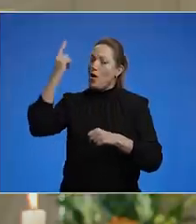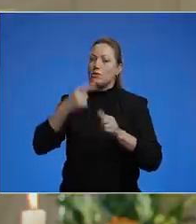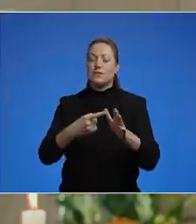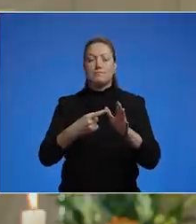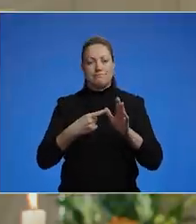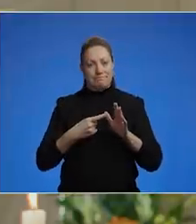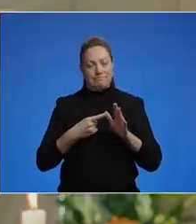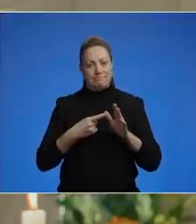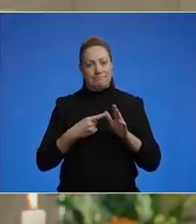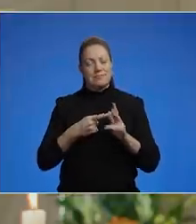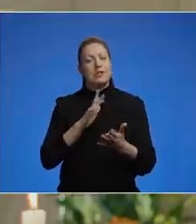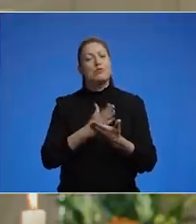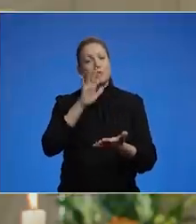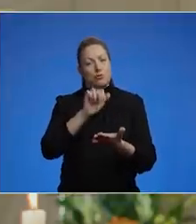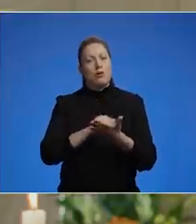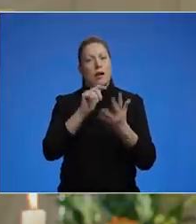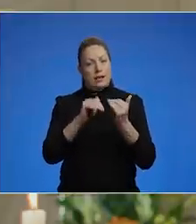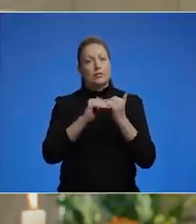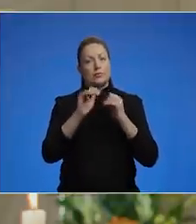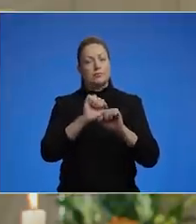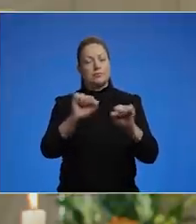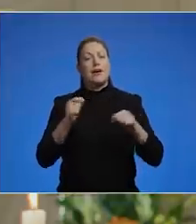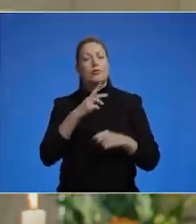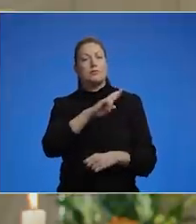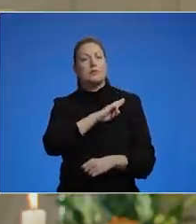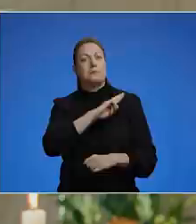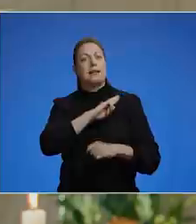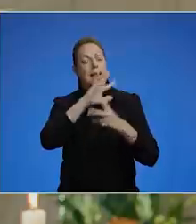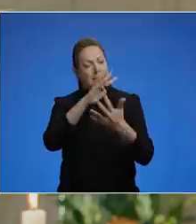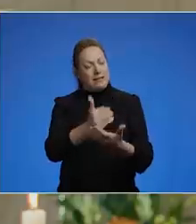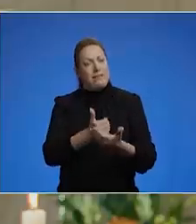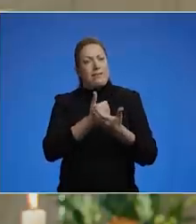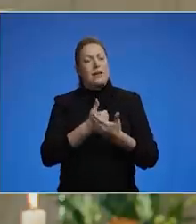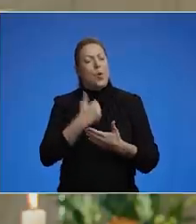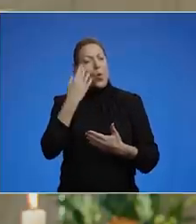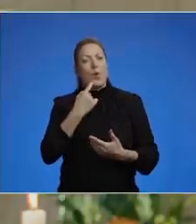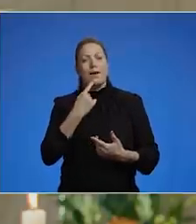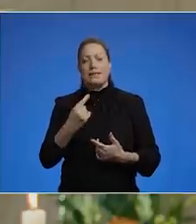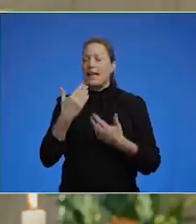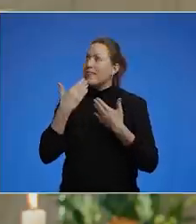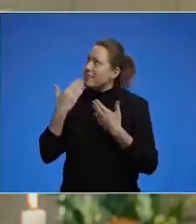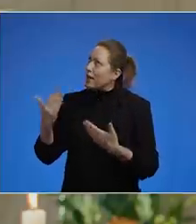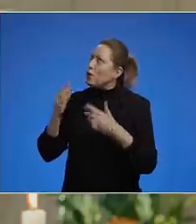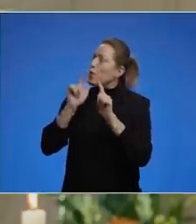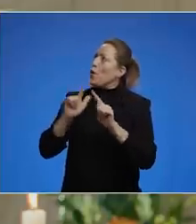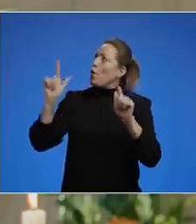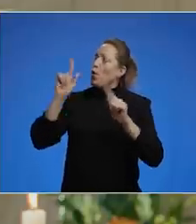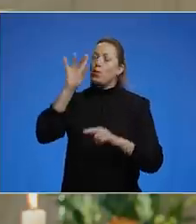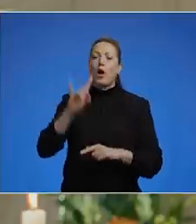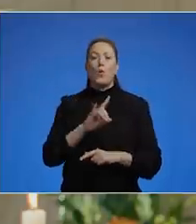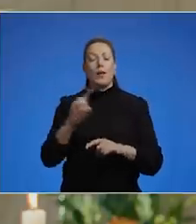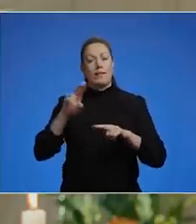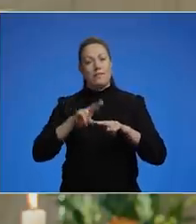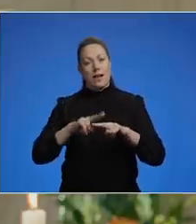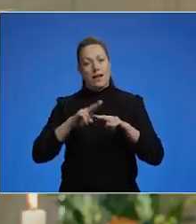is right and just. It is truly right and just, our duty and our salvation, always and everywhere to give you thanks, Lord,